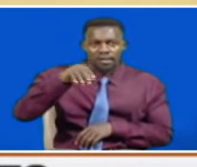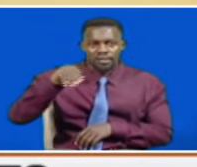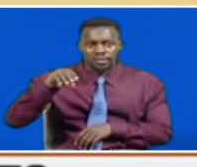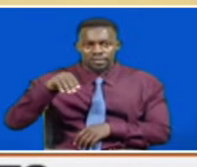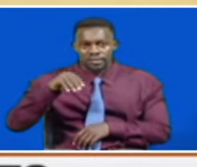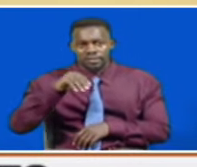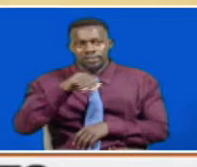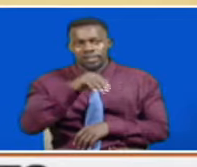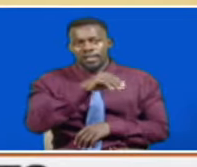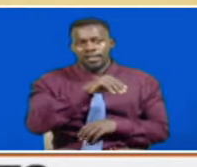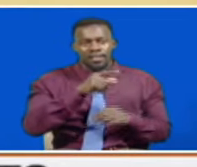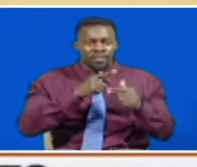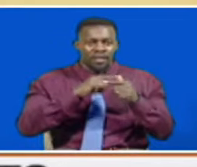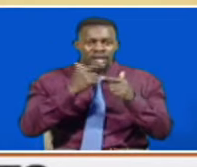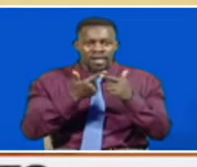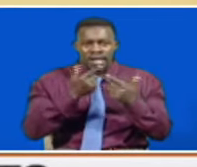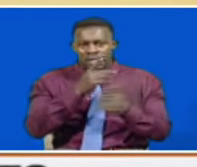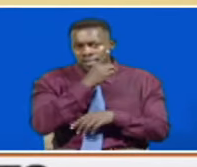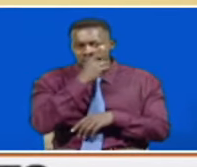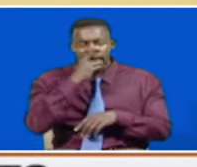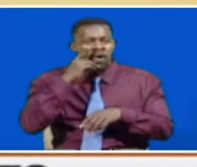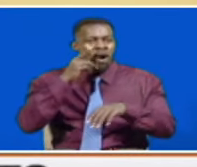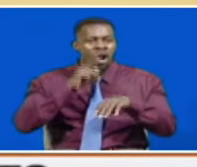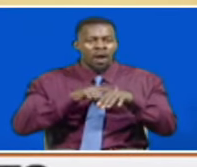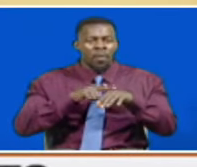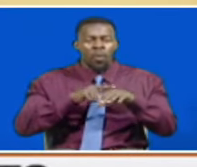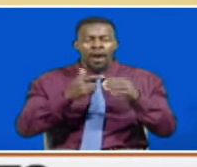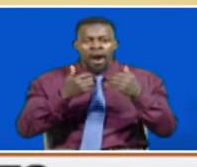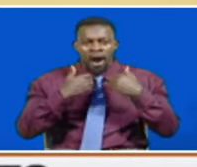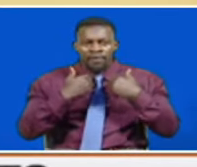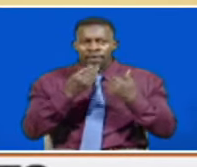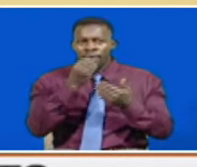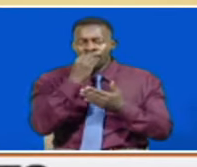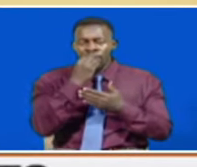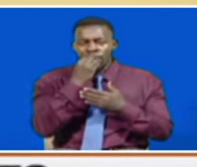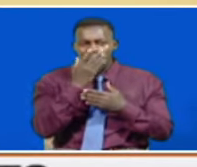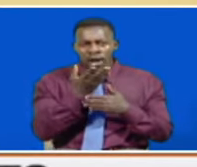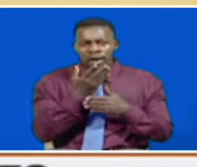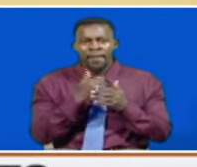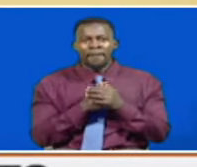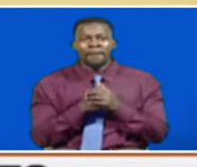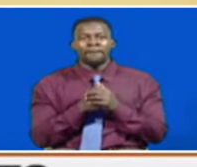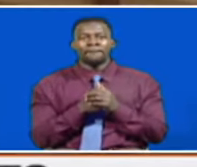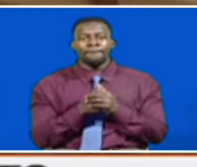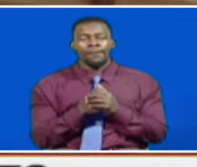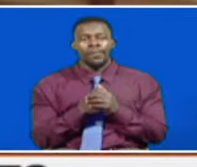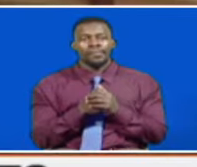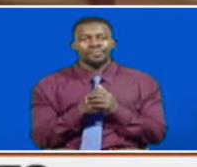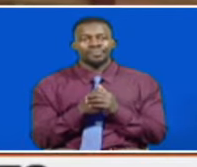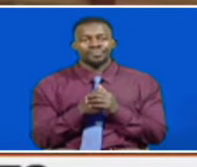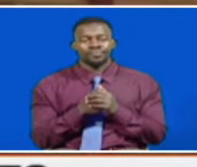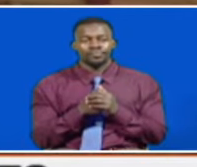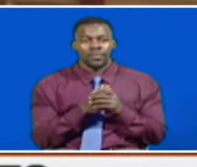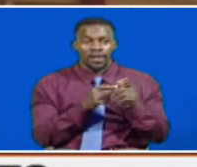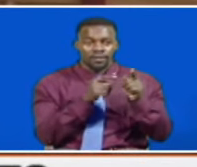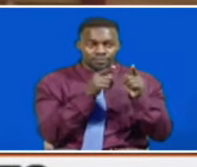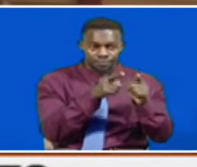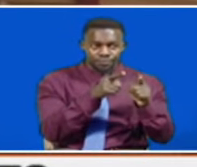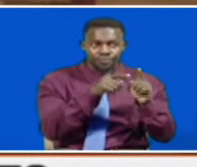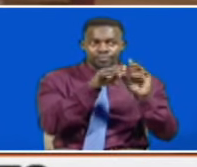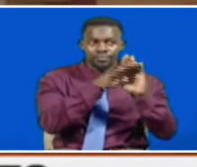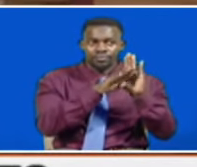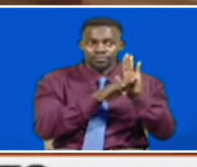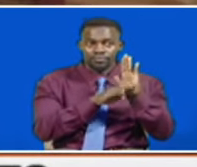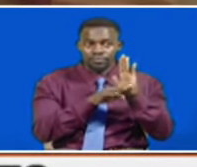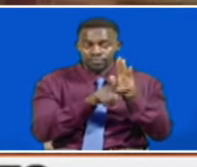that we become, at least this area becomes self-sustaining in terms of food. The program, which will start